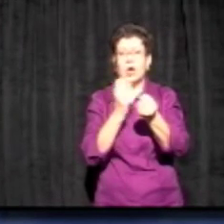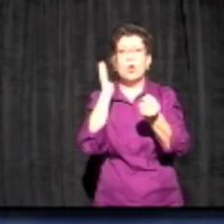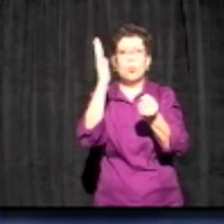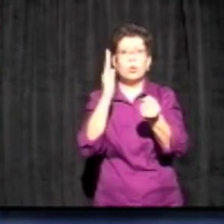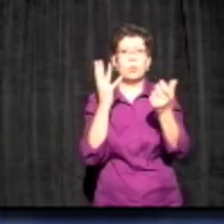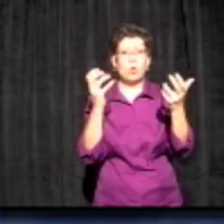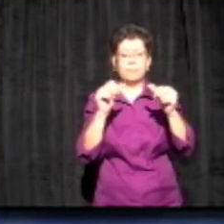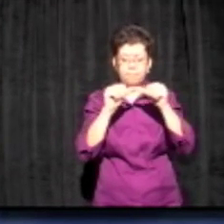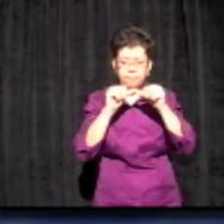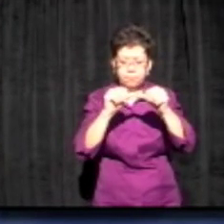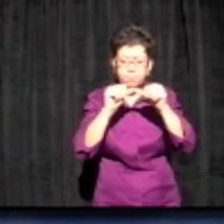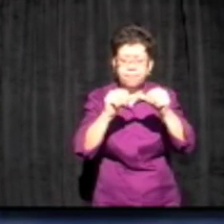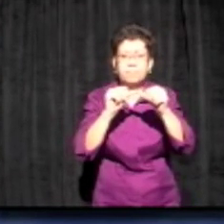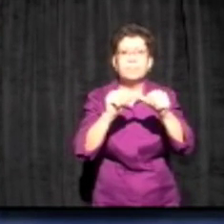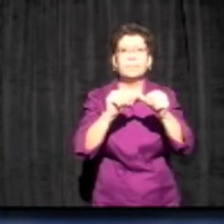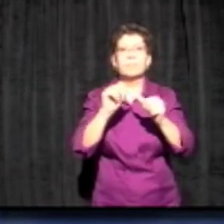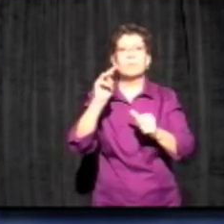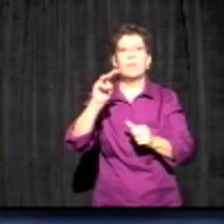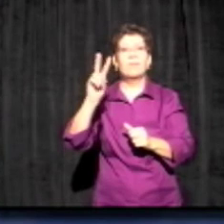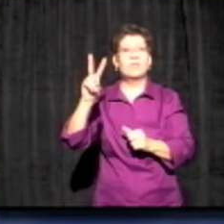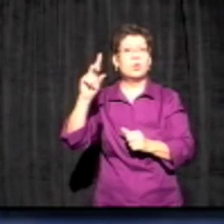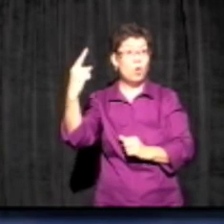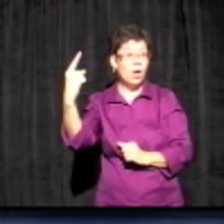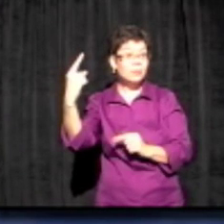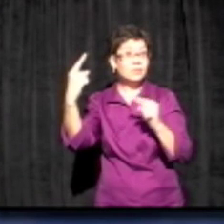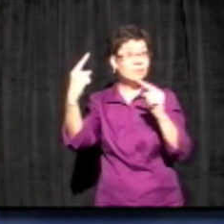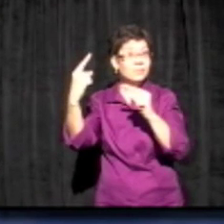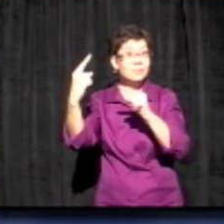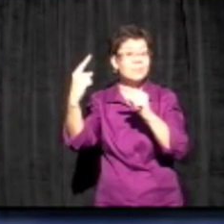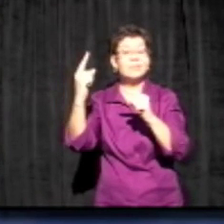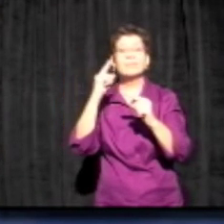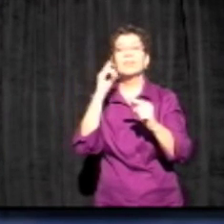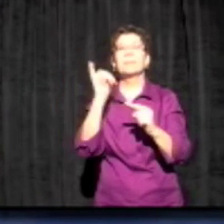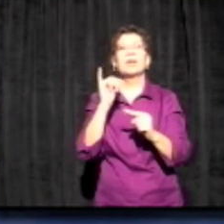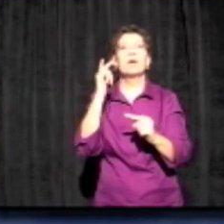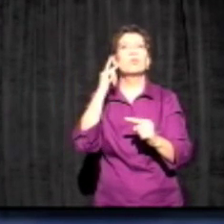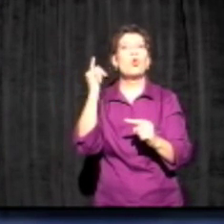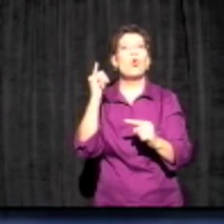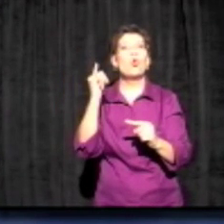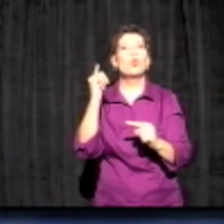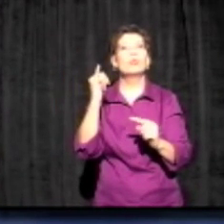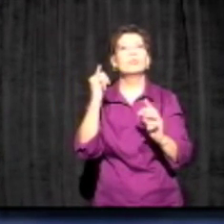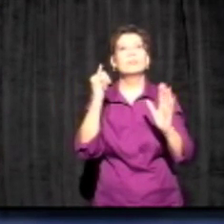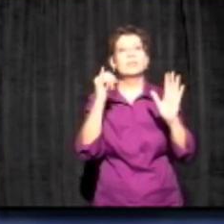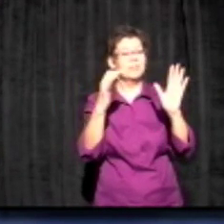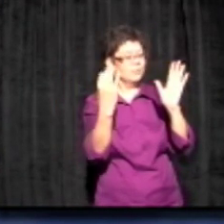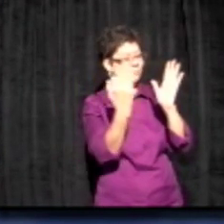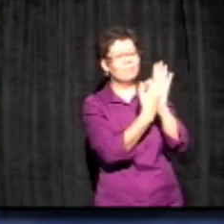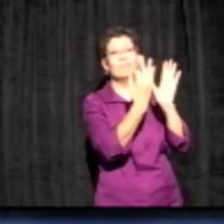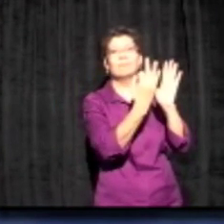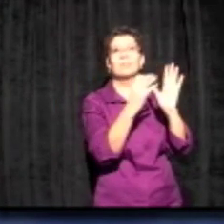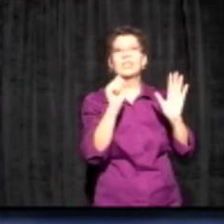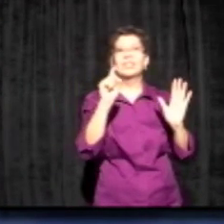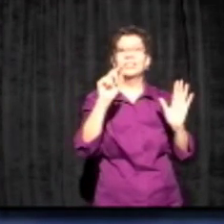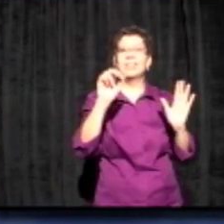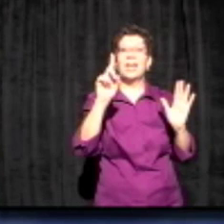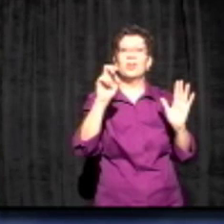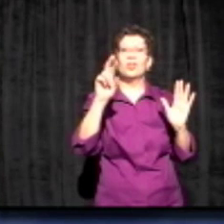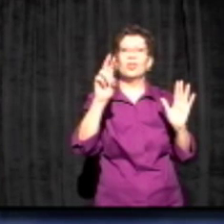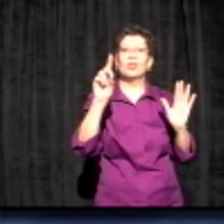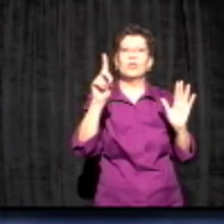thereby establishing the MV-1 as the gold standard for all mobility